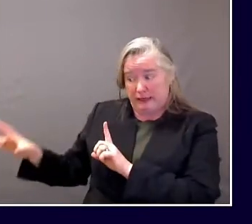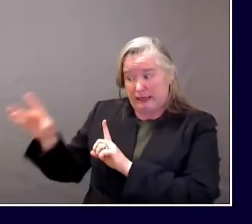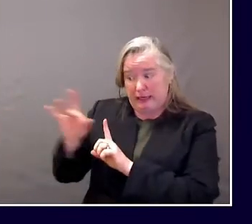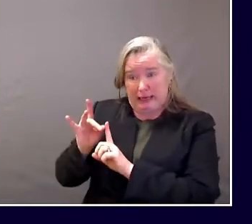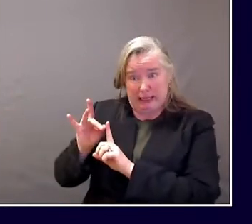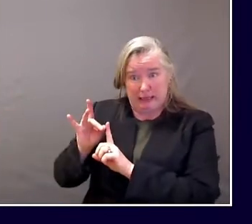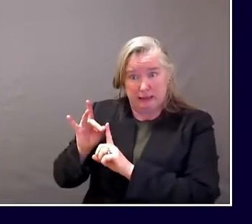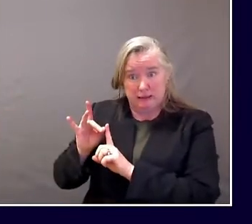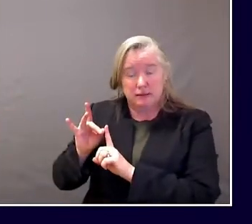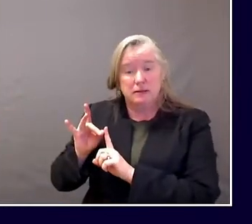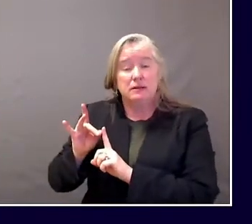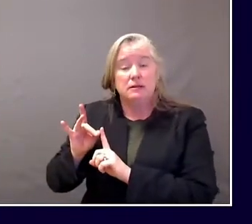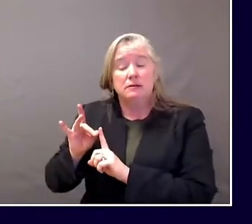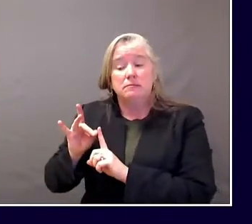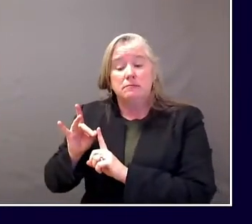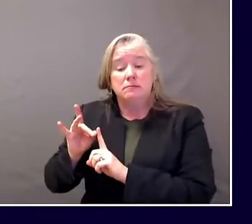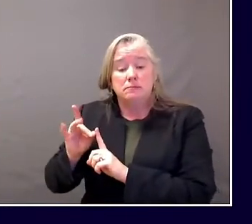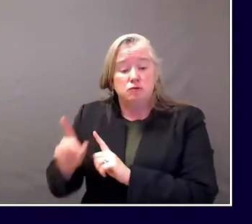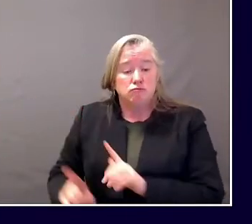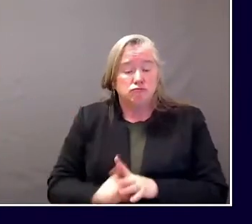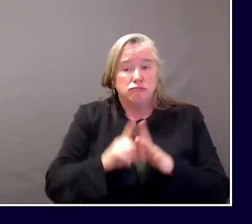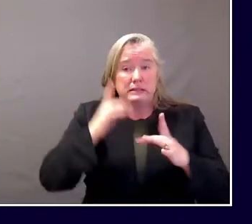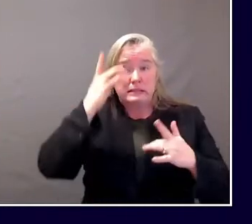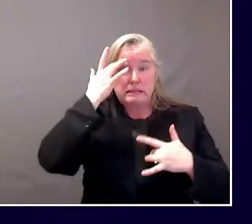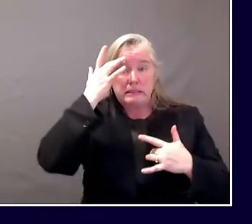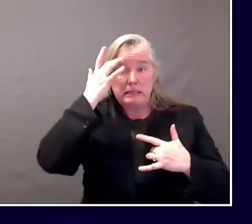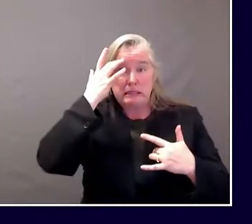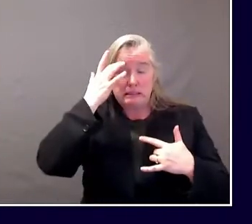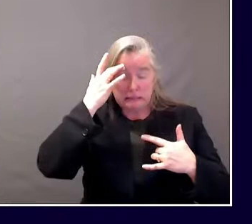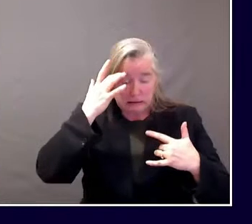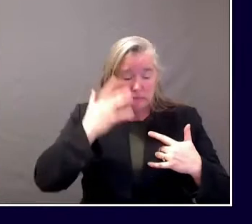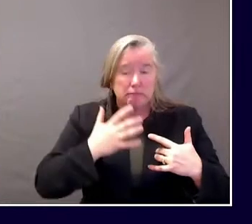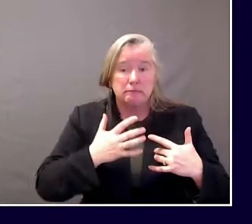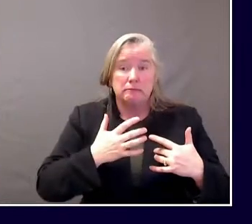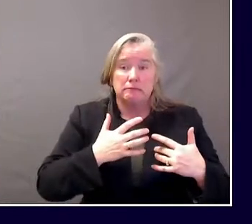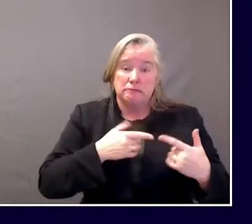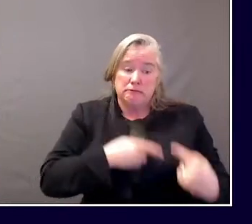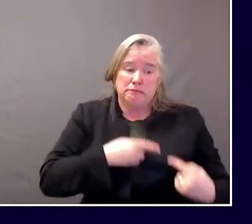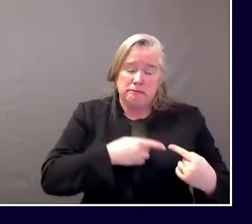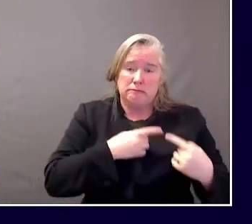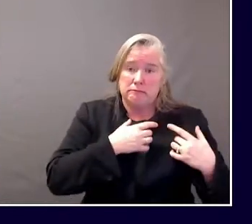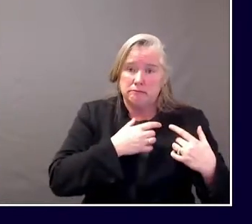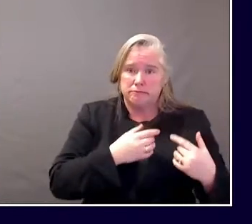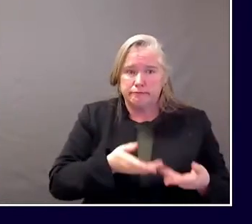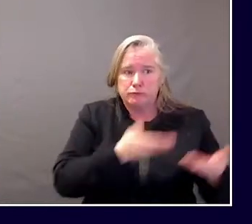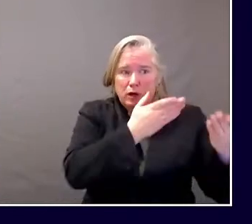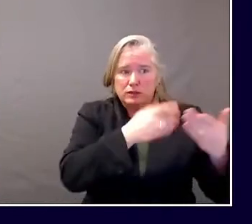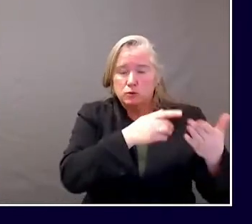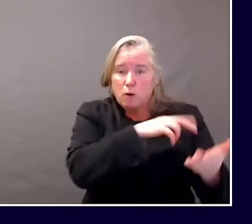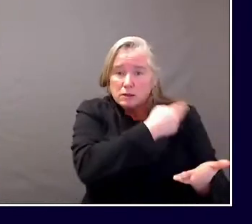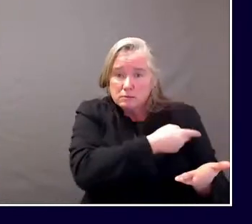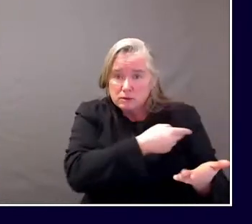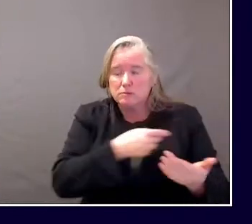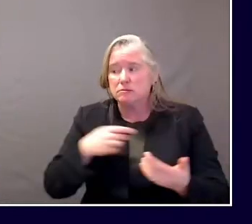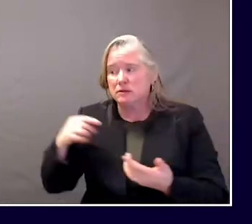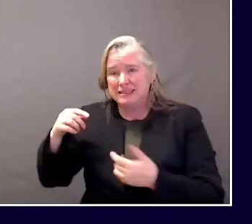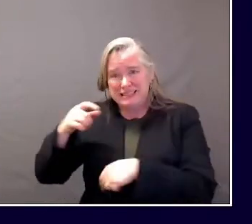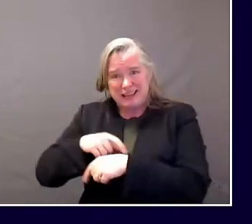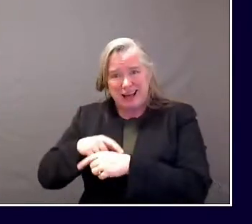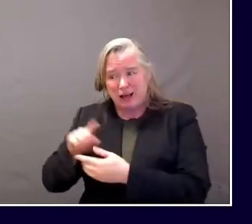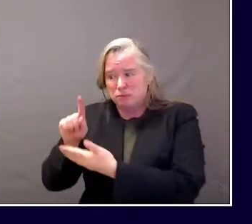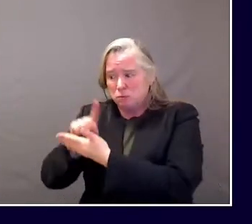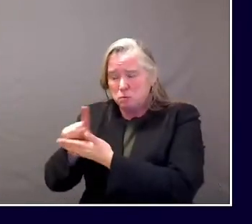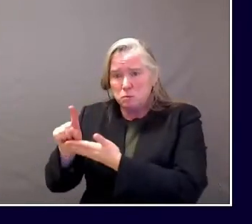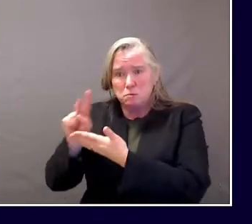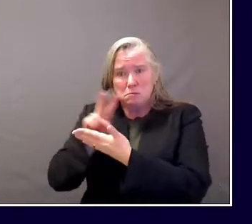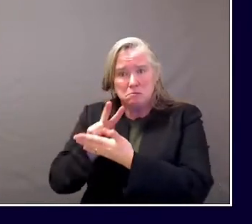person that probably happened 7, 8, 9, 12 days ago. The same thing, anytime we report a death, that